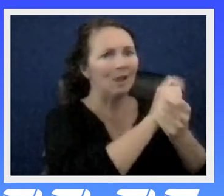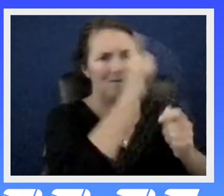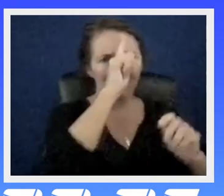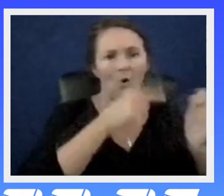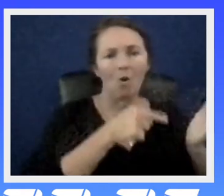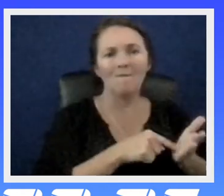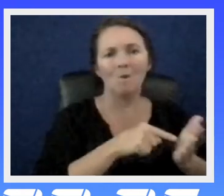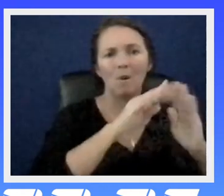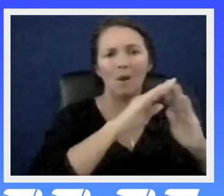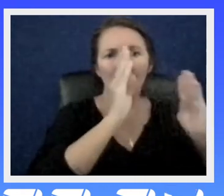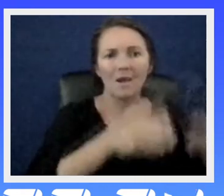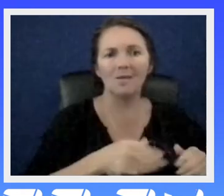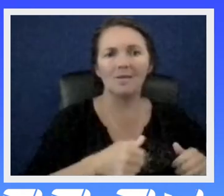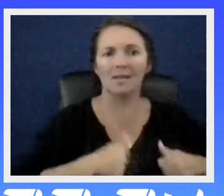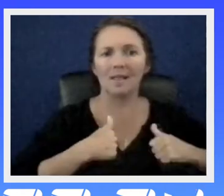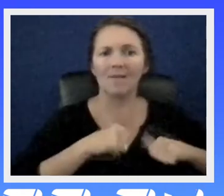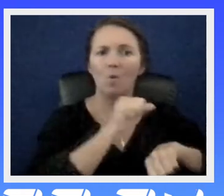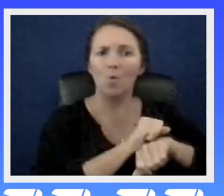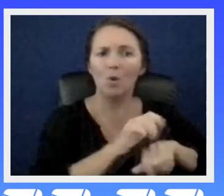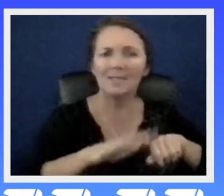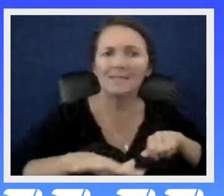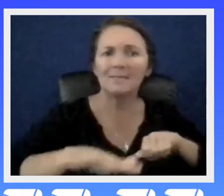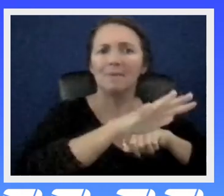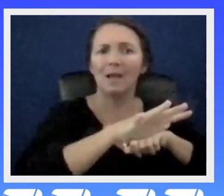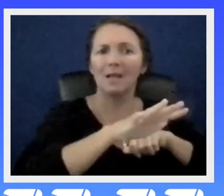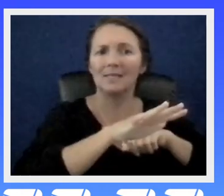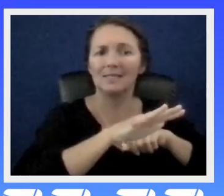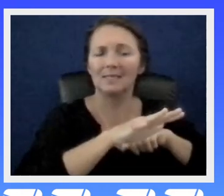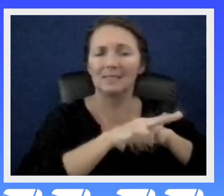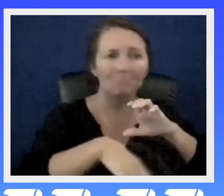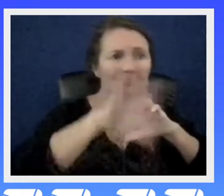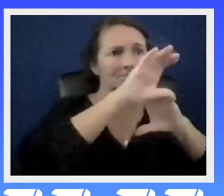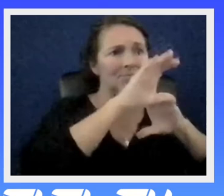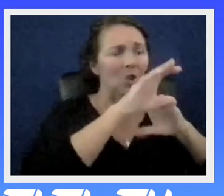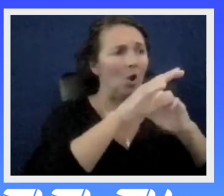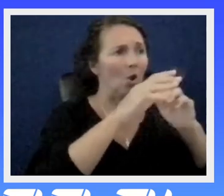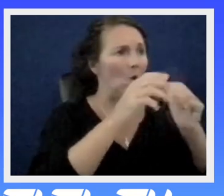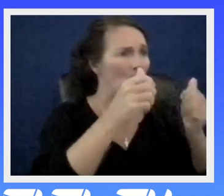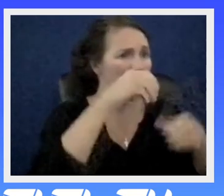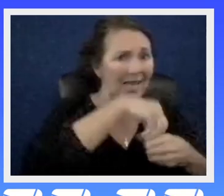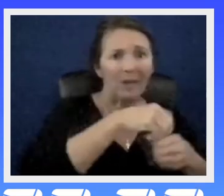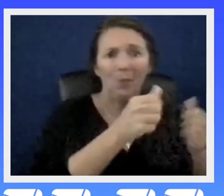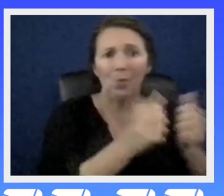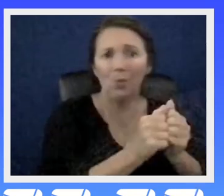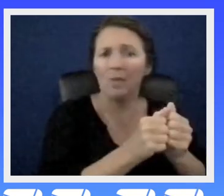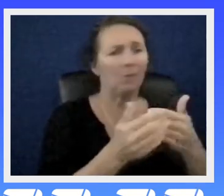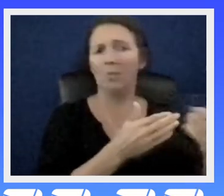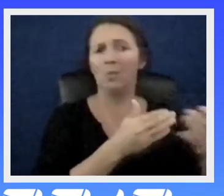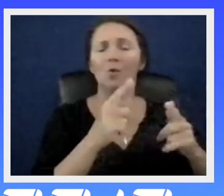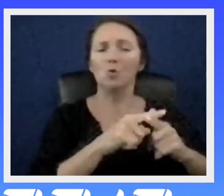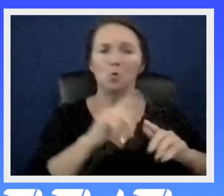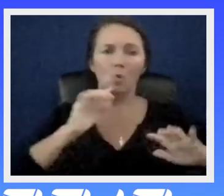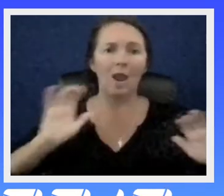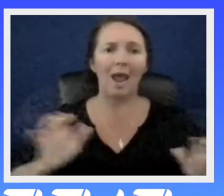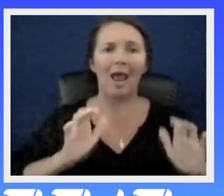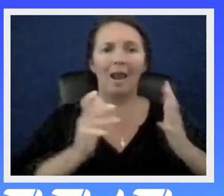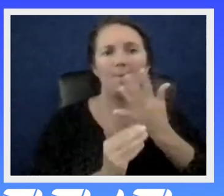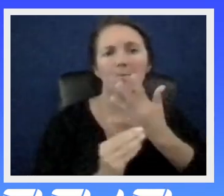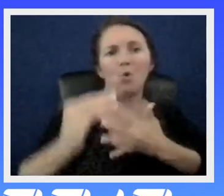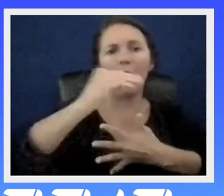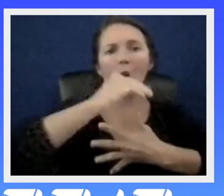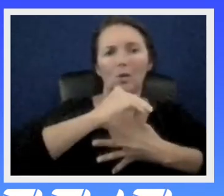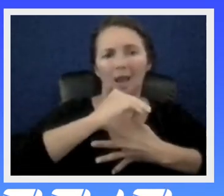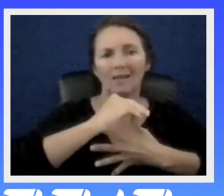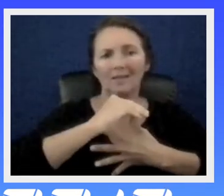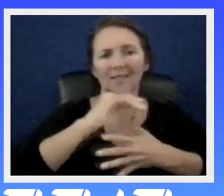housing and live workspace on top of or in with, and to actively prioritize this in our planning processes. This is why we